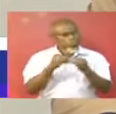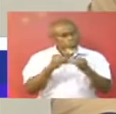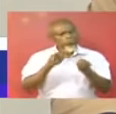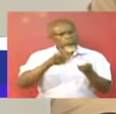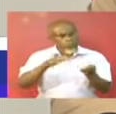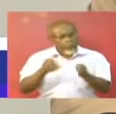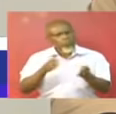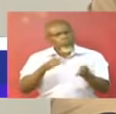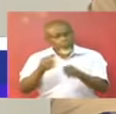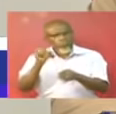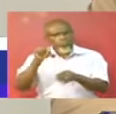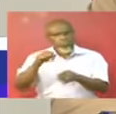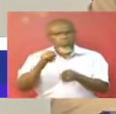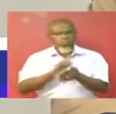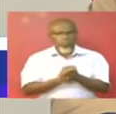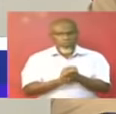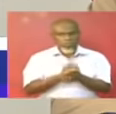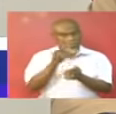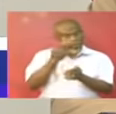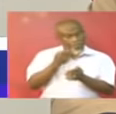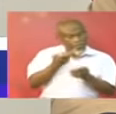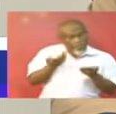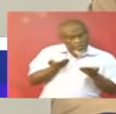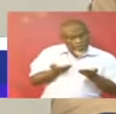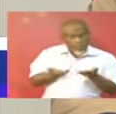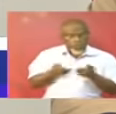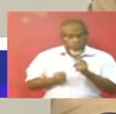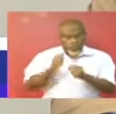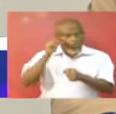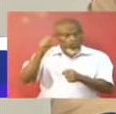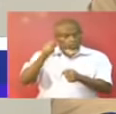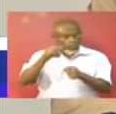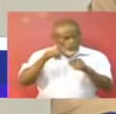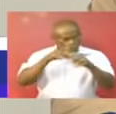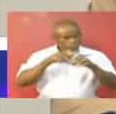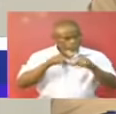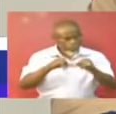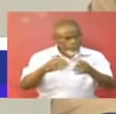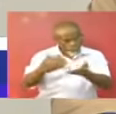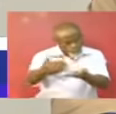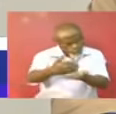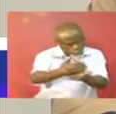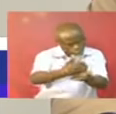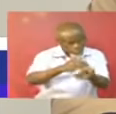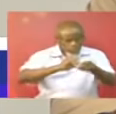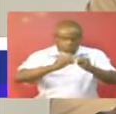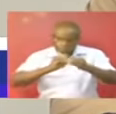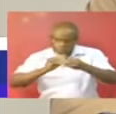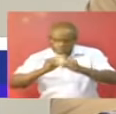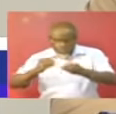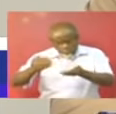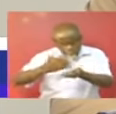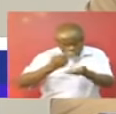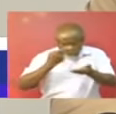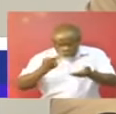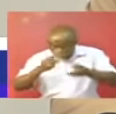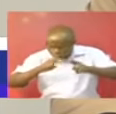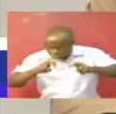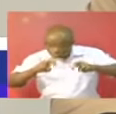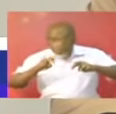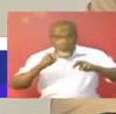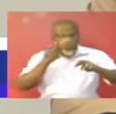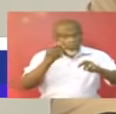thing within our own local population as we continue to collect data. As the CMO would have presented recently, we see that in